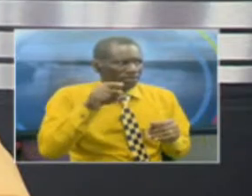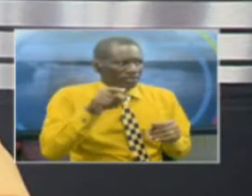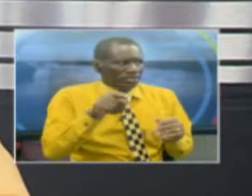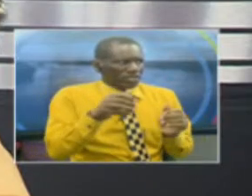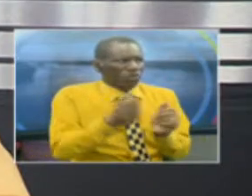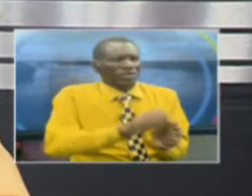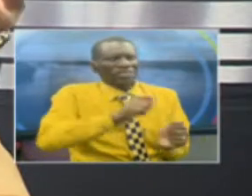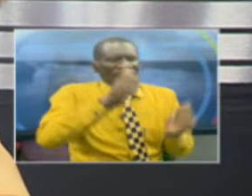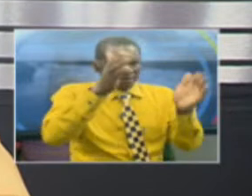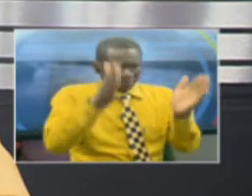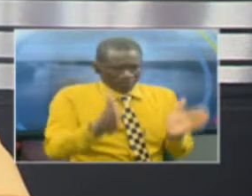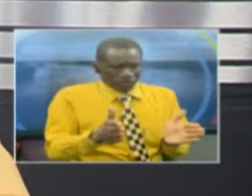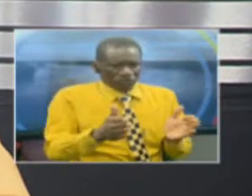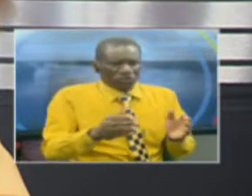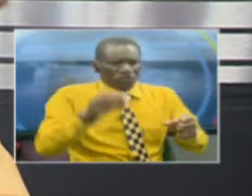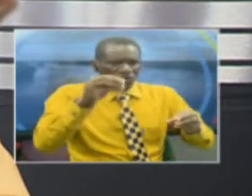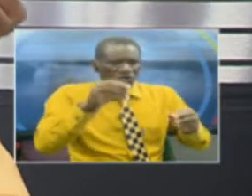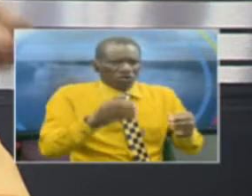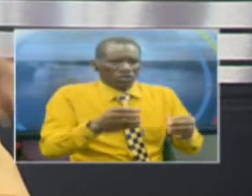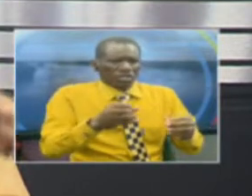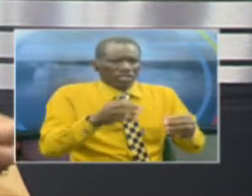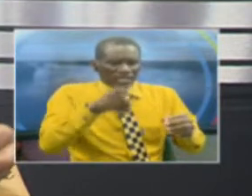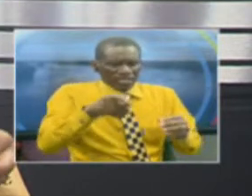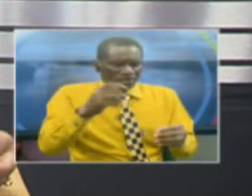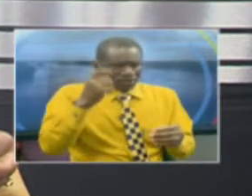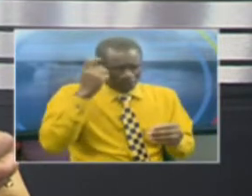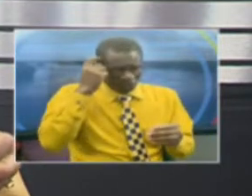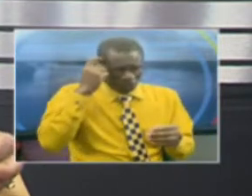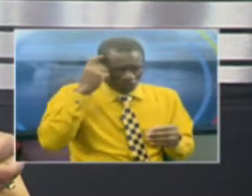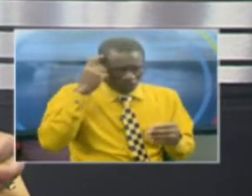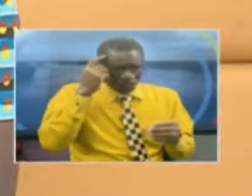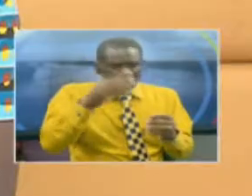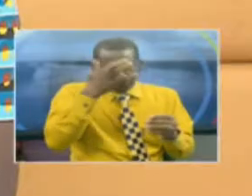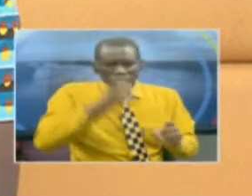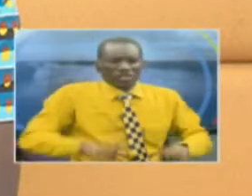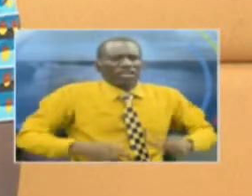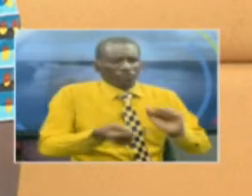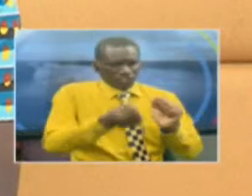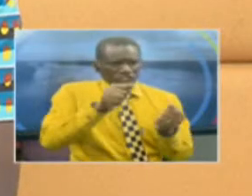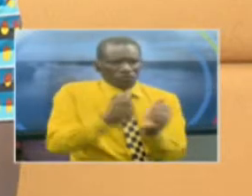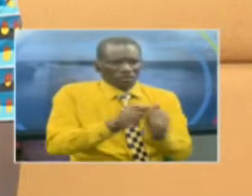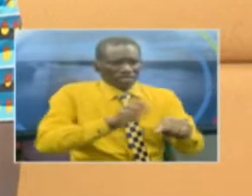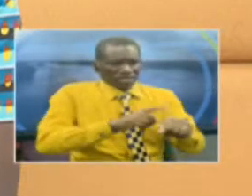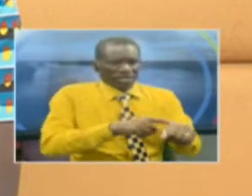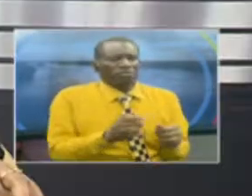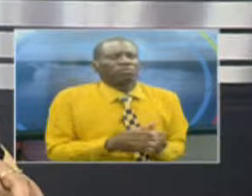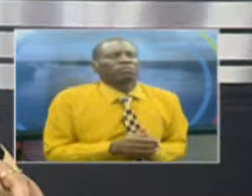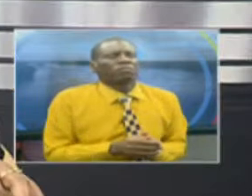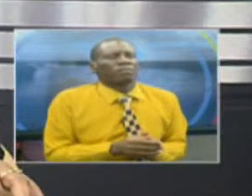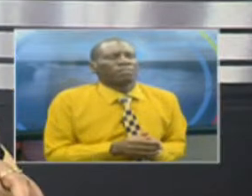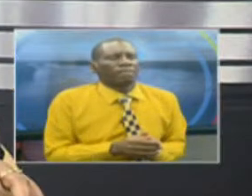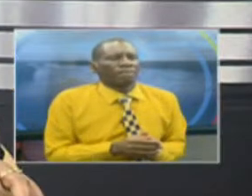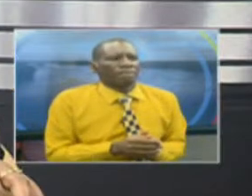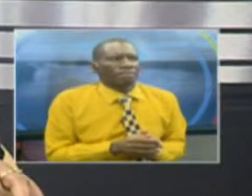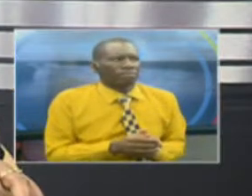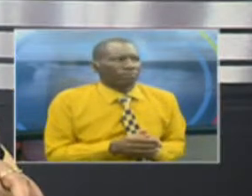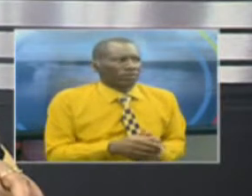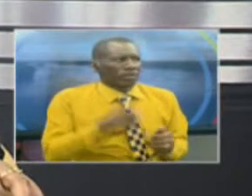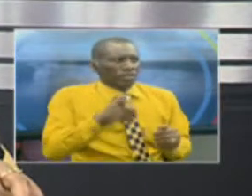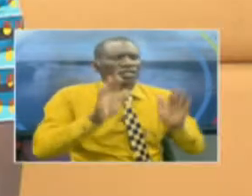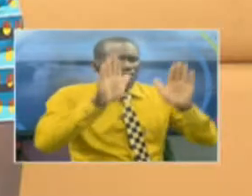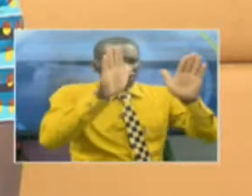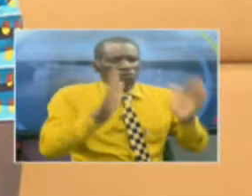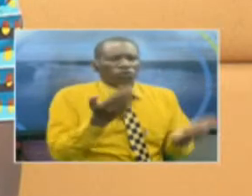other person's attributes in mind, Yes. because life will change with time as it did for them. And that is important